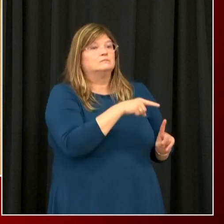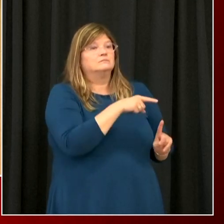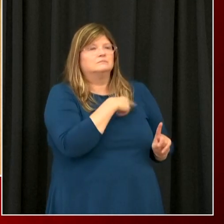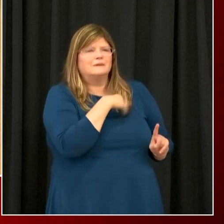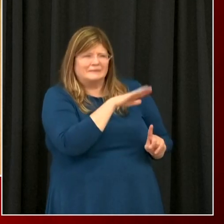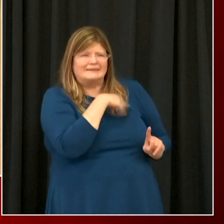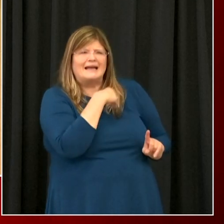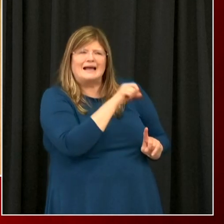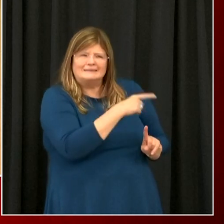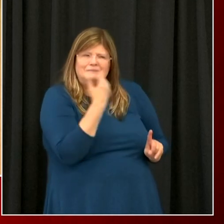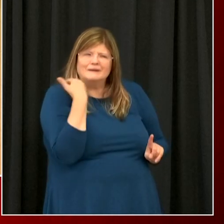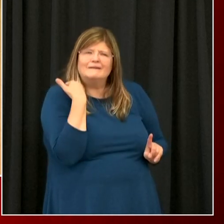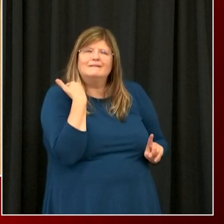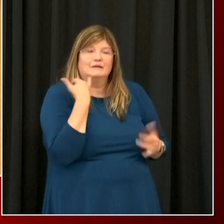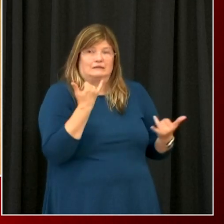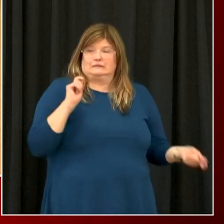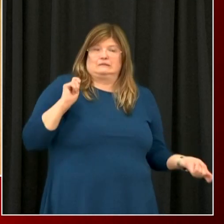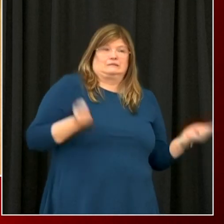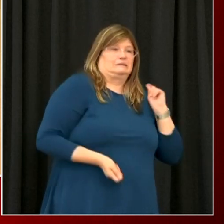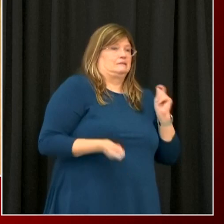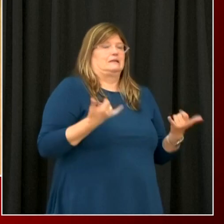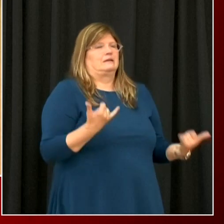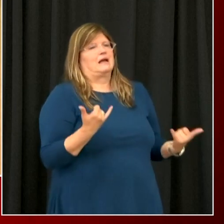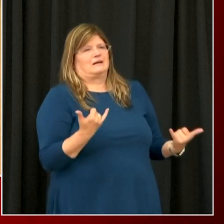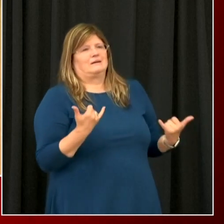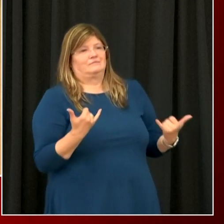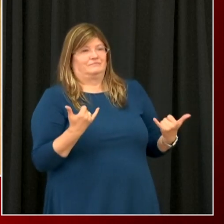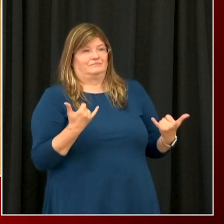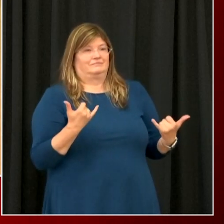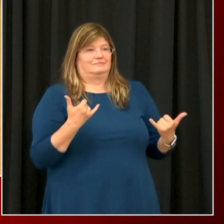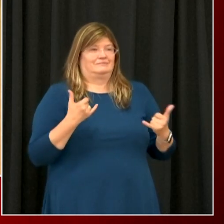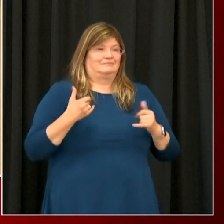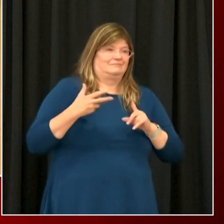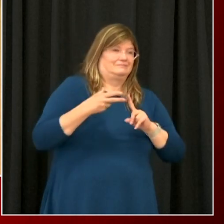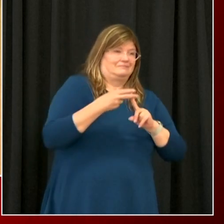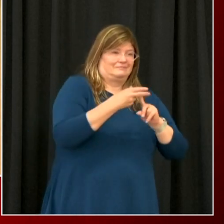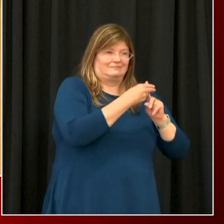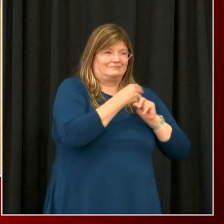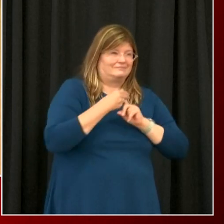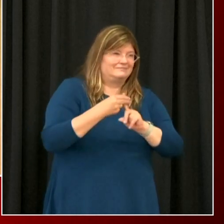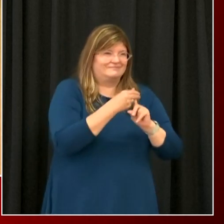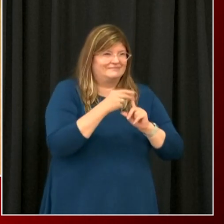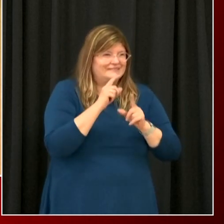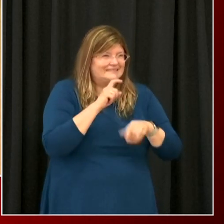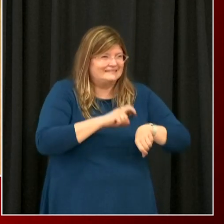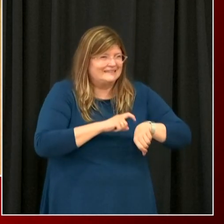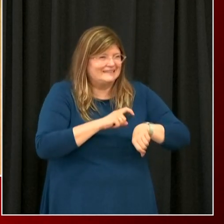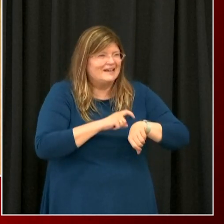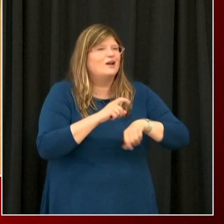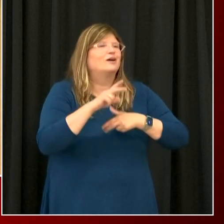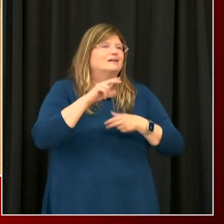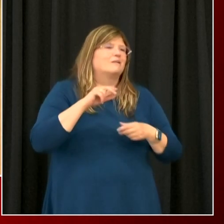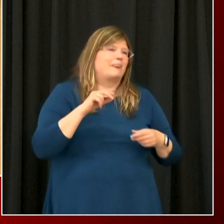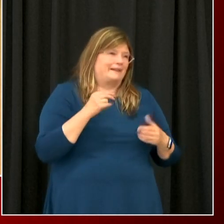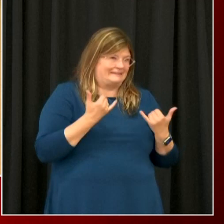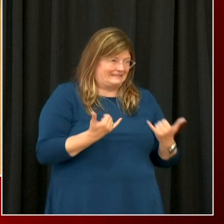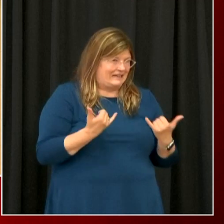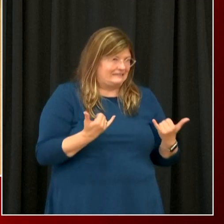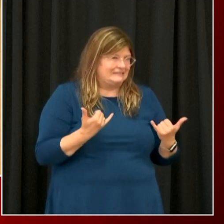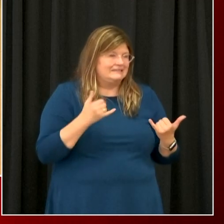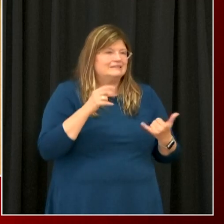changed. We're now in hurricane season, and could you just stress to us again, with COVID